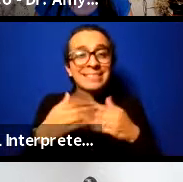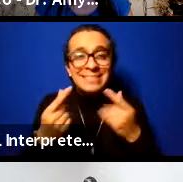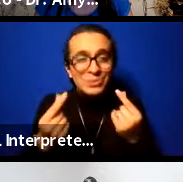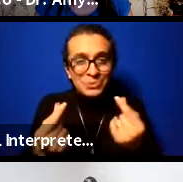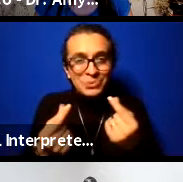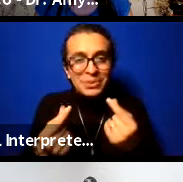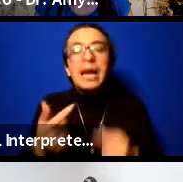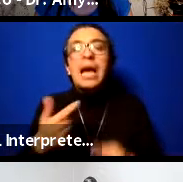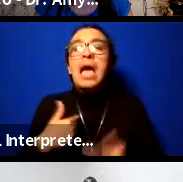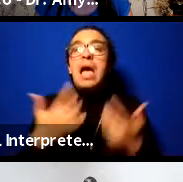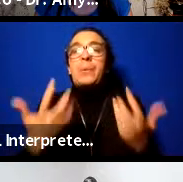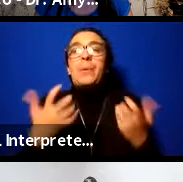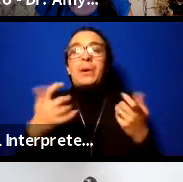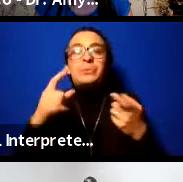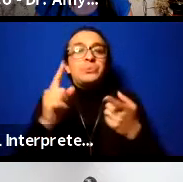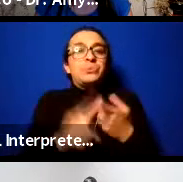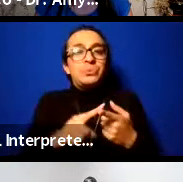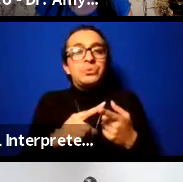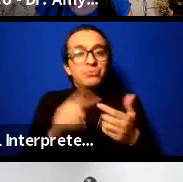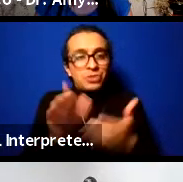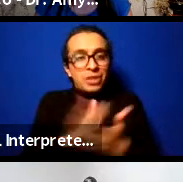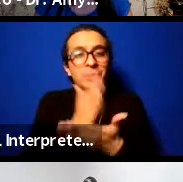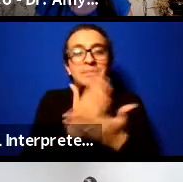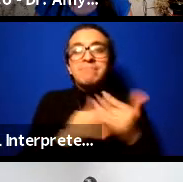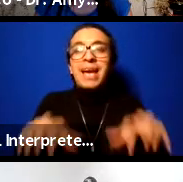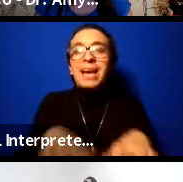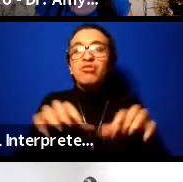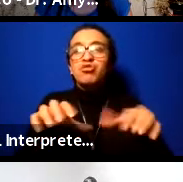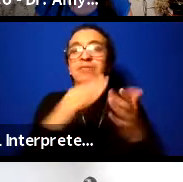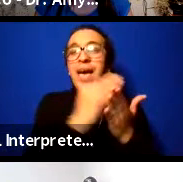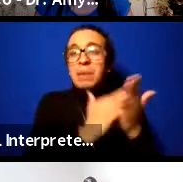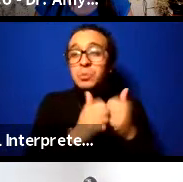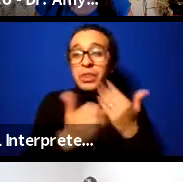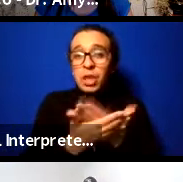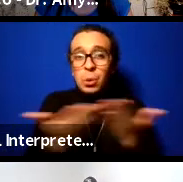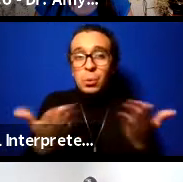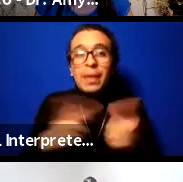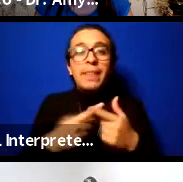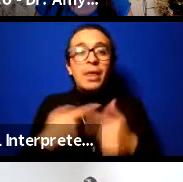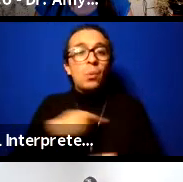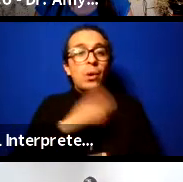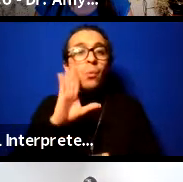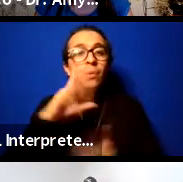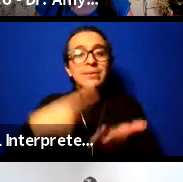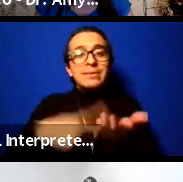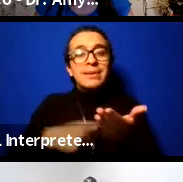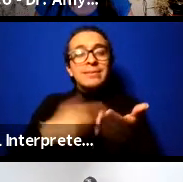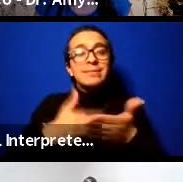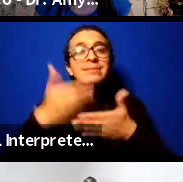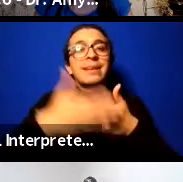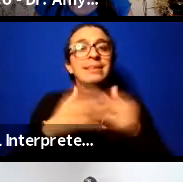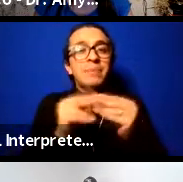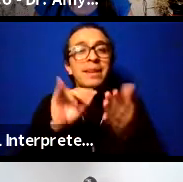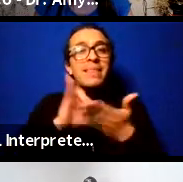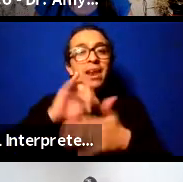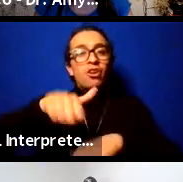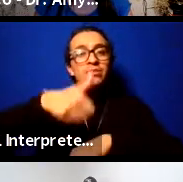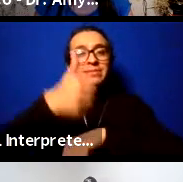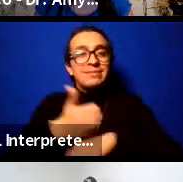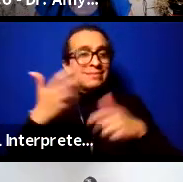to share the action items here with you all first, and then we can talk about the next meetings that have been